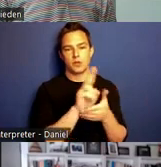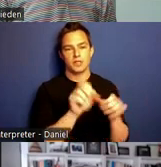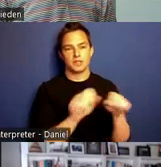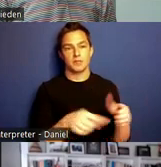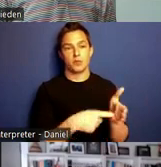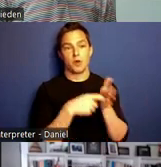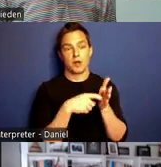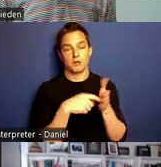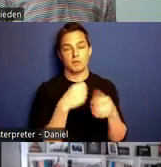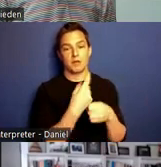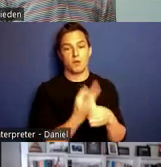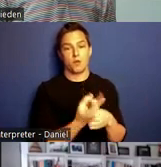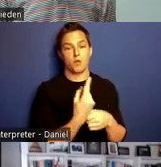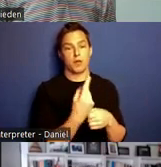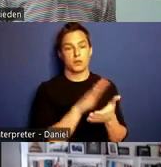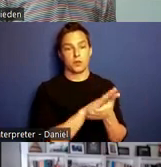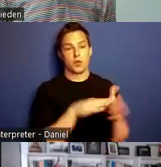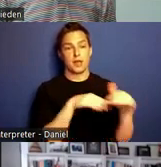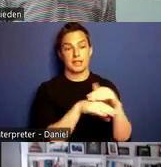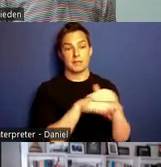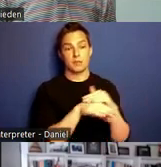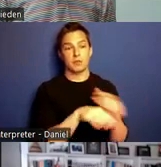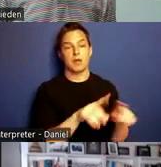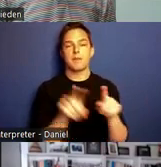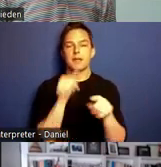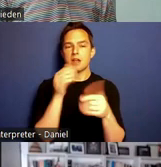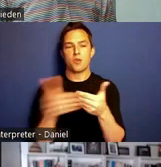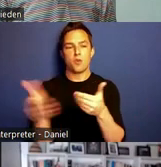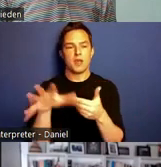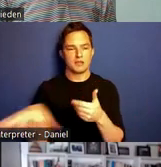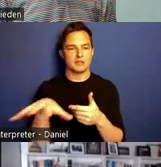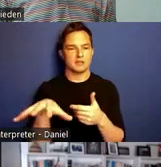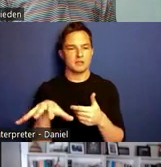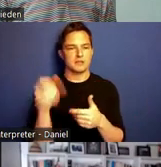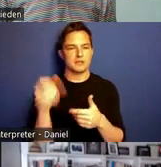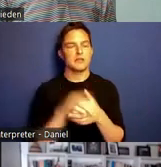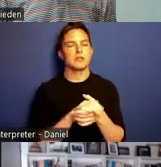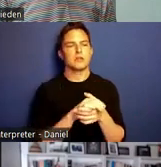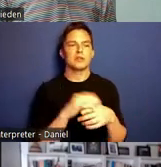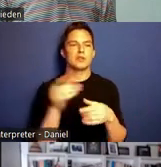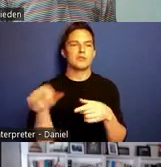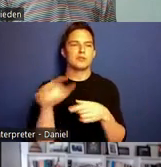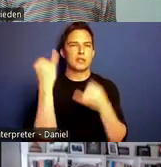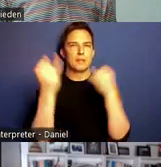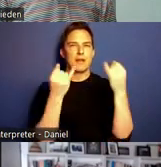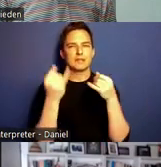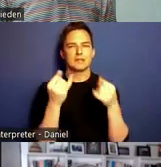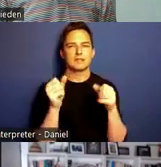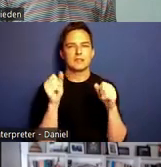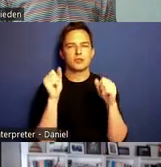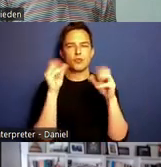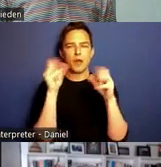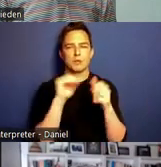one school accessible and not others. So you can imagine the incredible amount